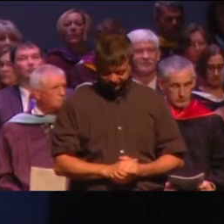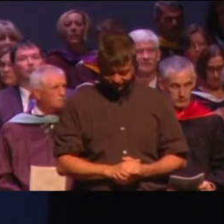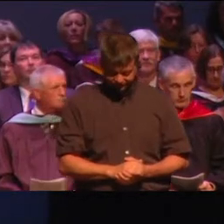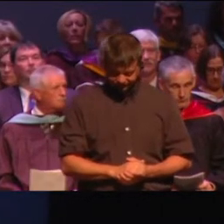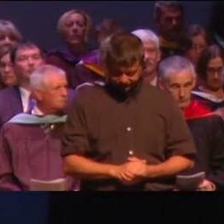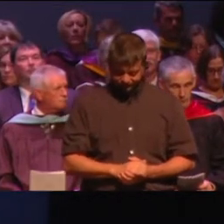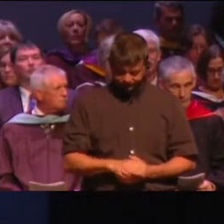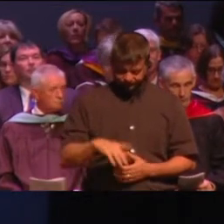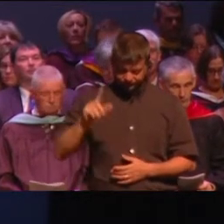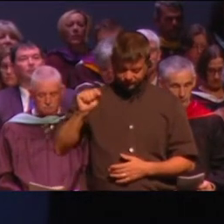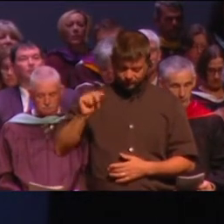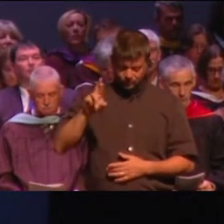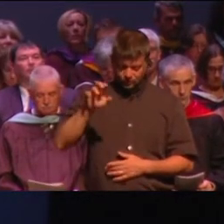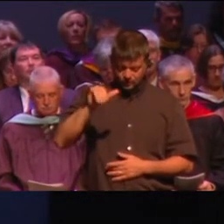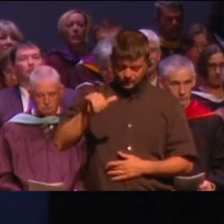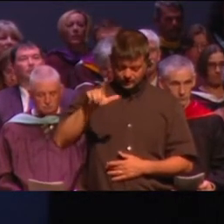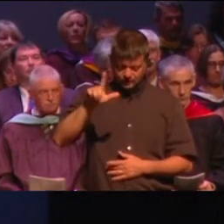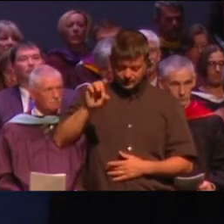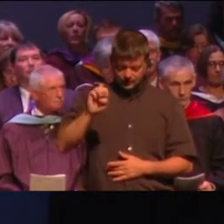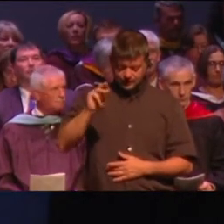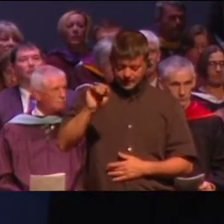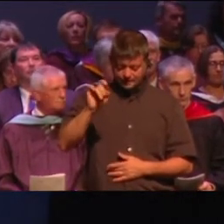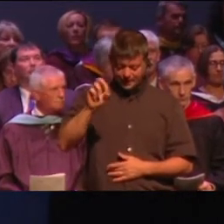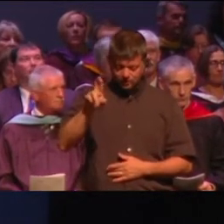Tracy LeMaster.